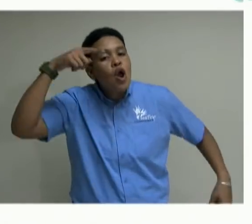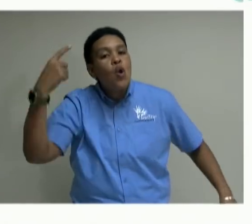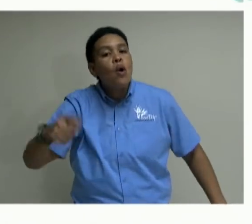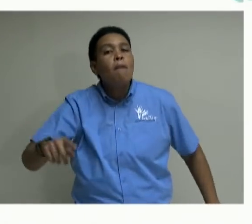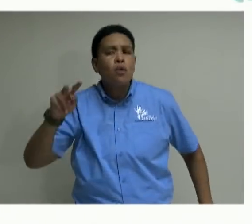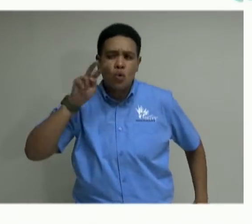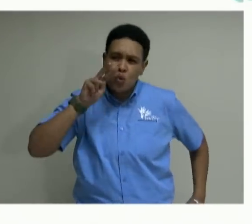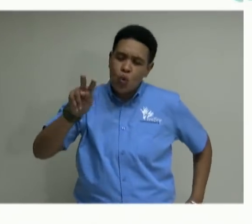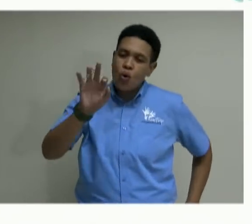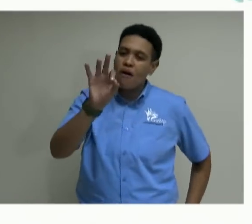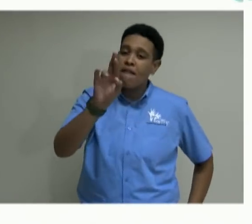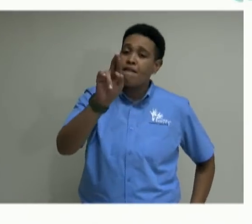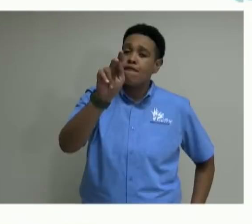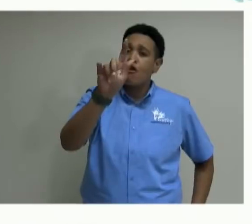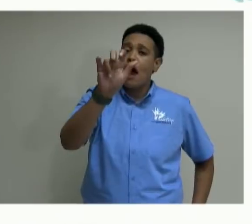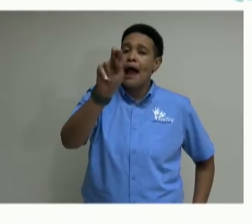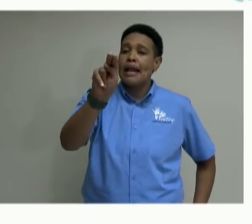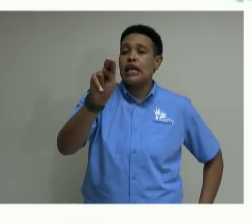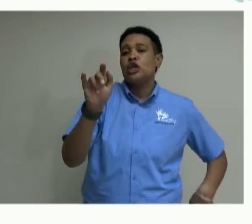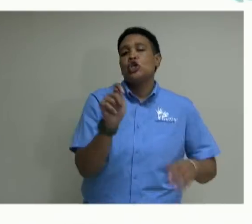Town.